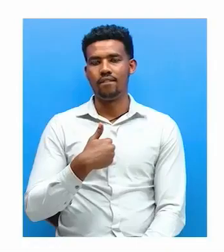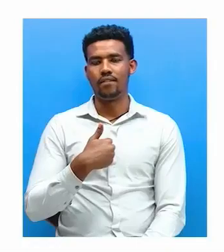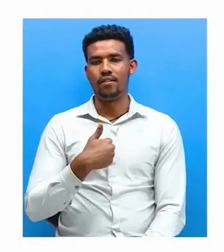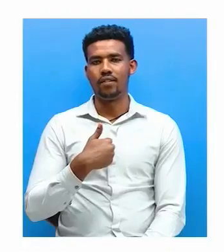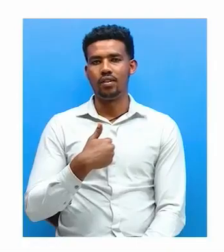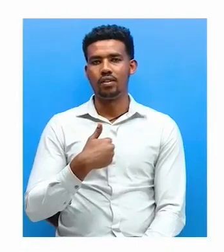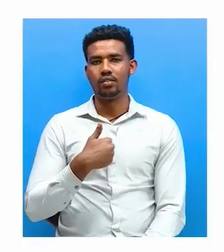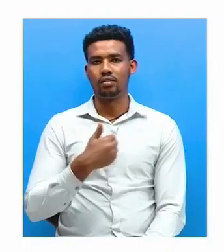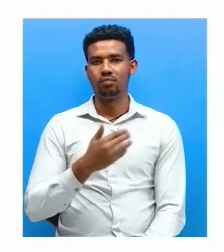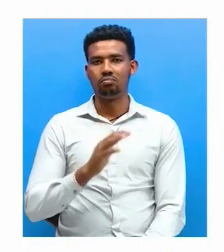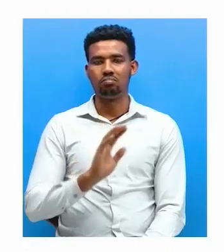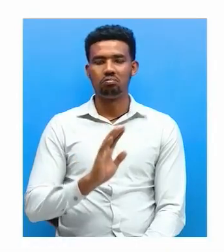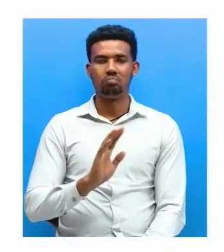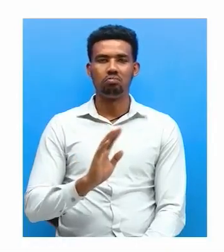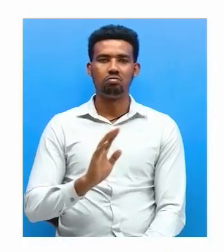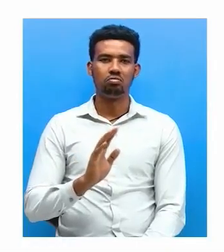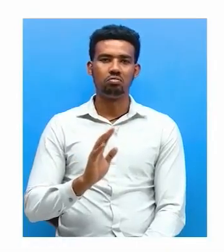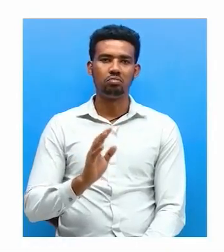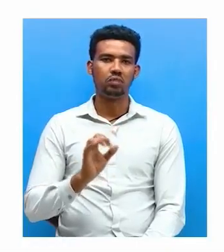just